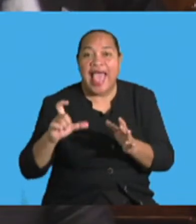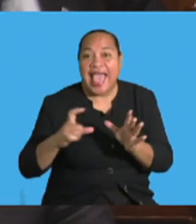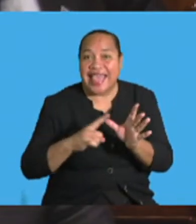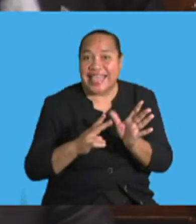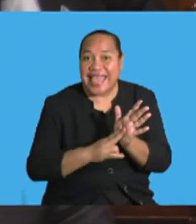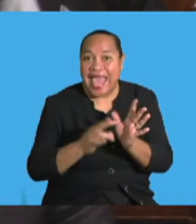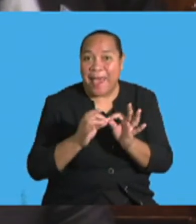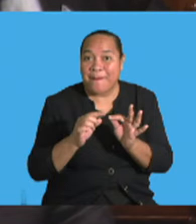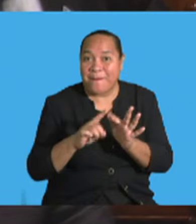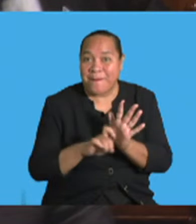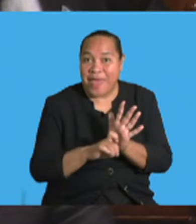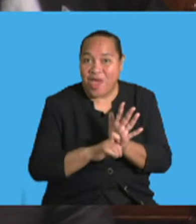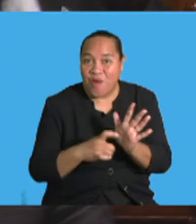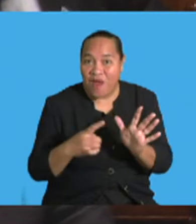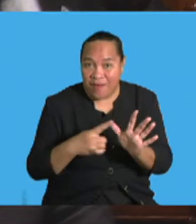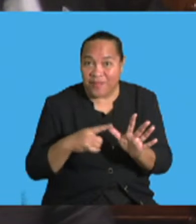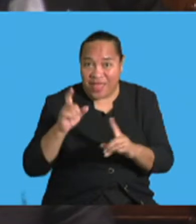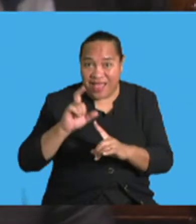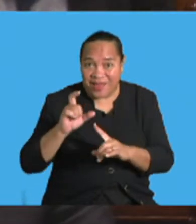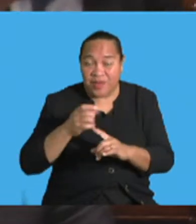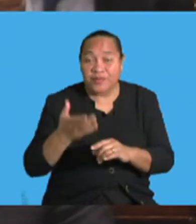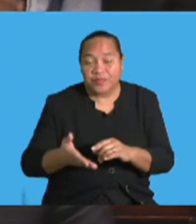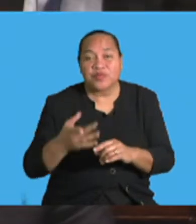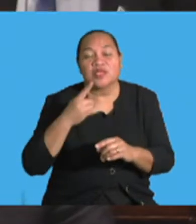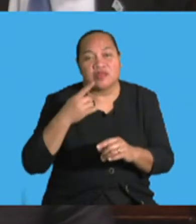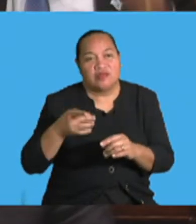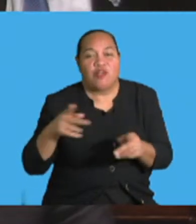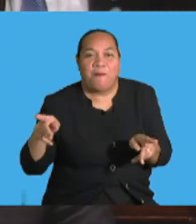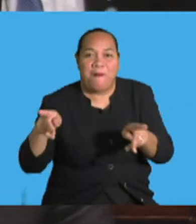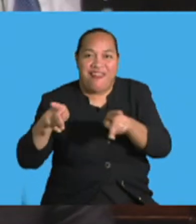the way for Fiji's participation. And Mr. Speaker,